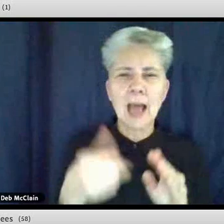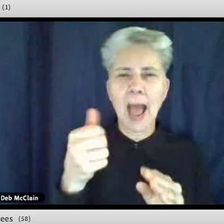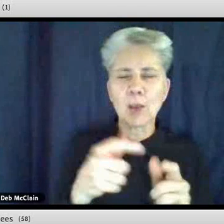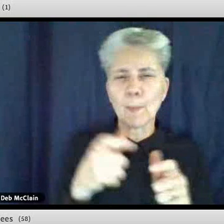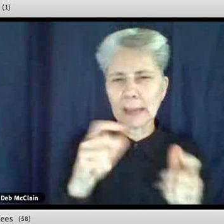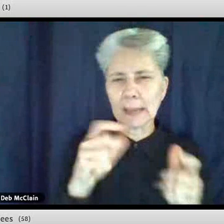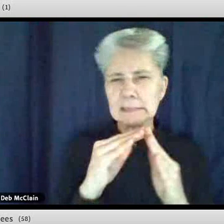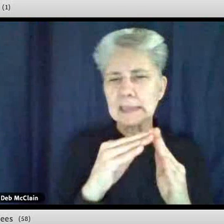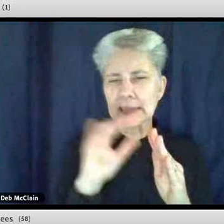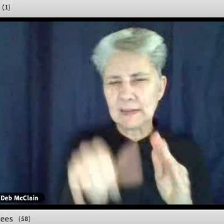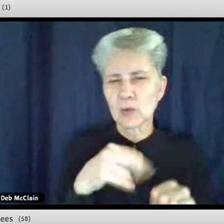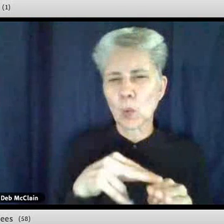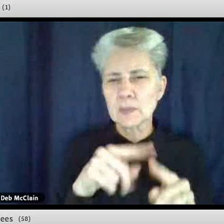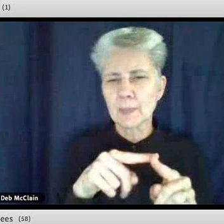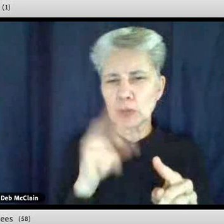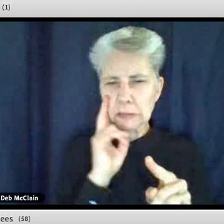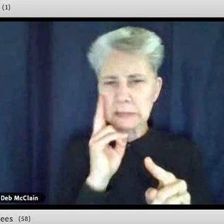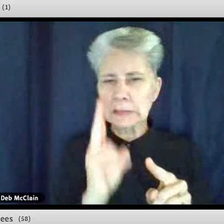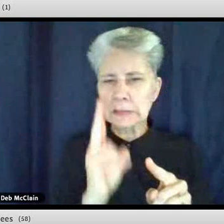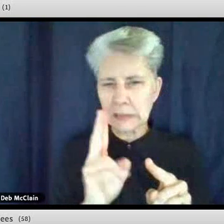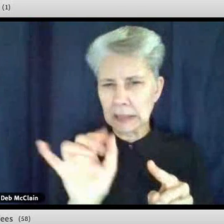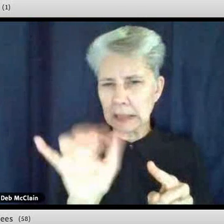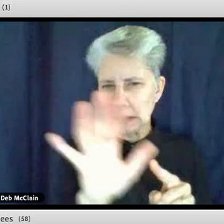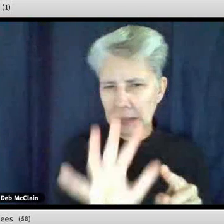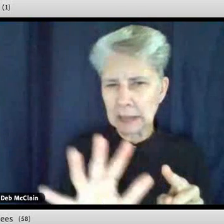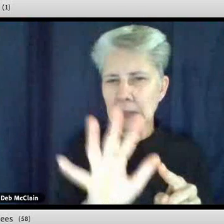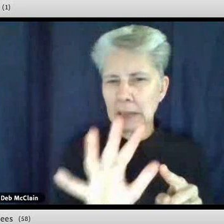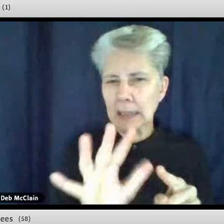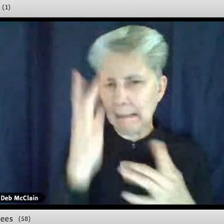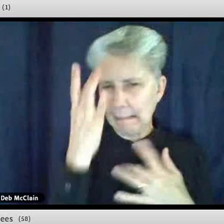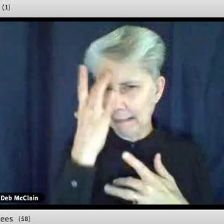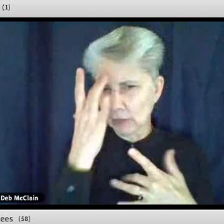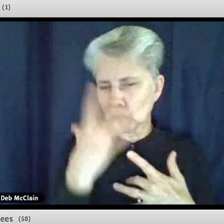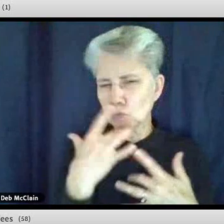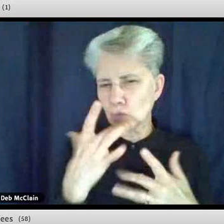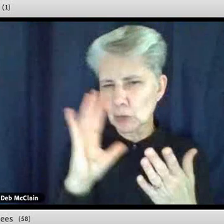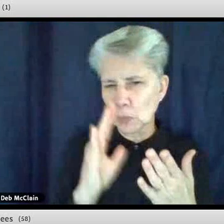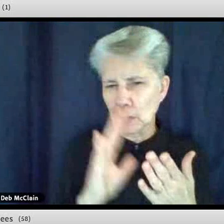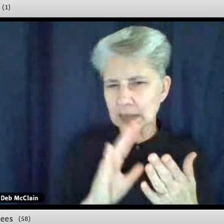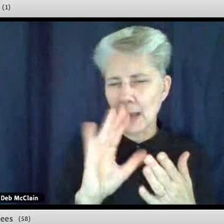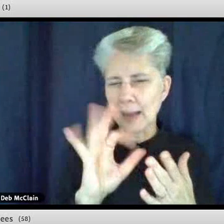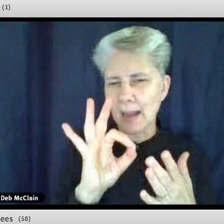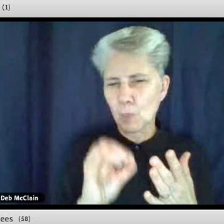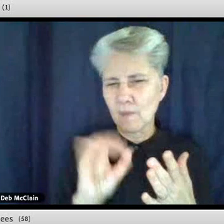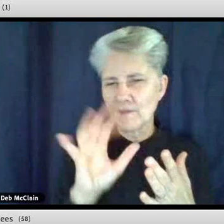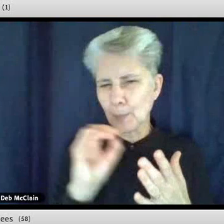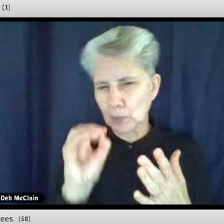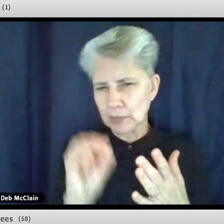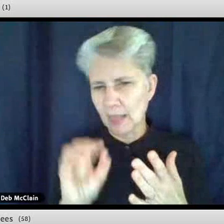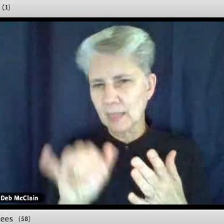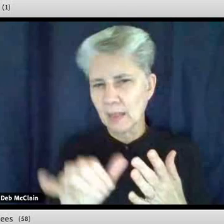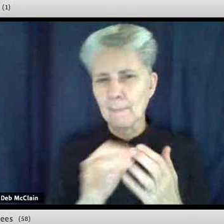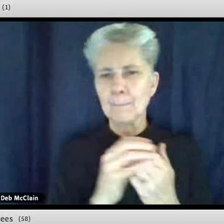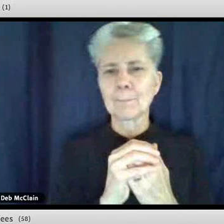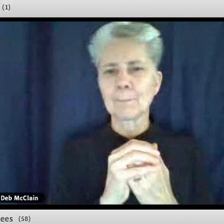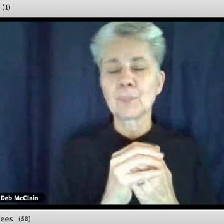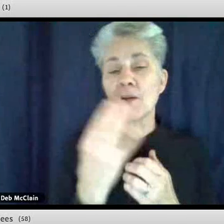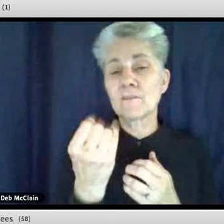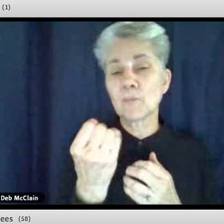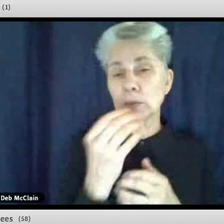you know, of course, higher in the bigger cities, but you can kind of see that illness trend decreased by